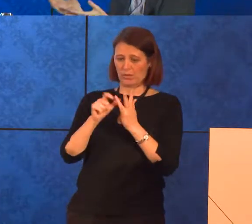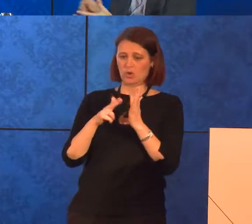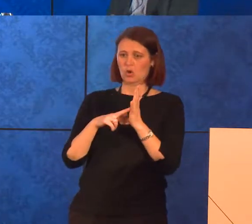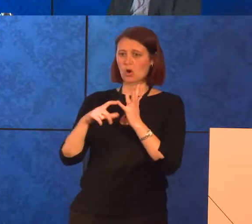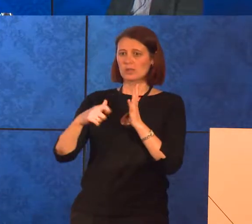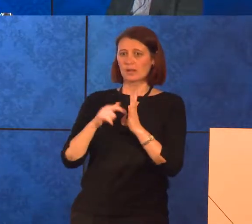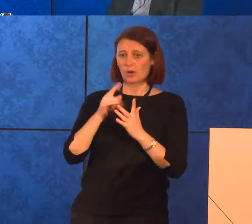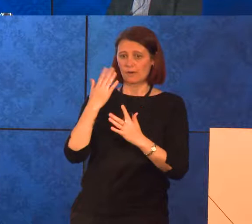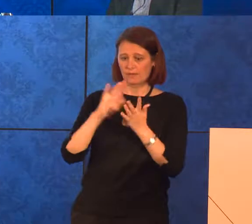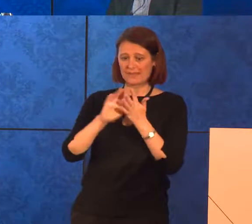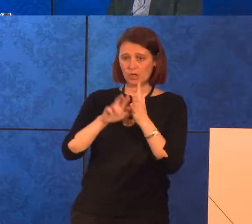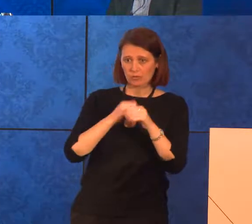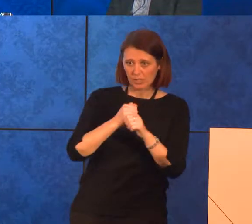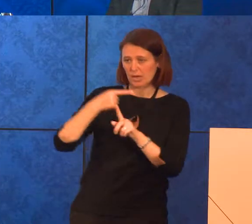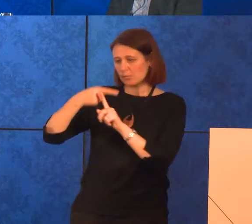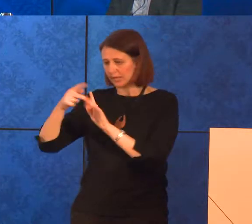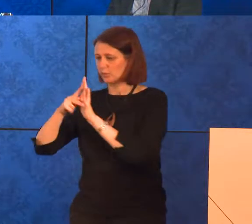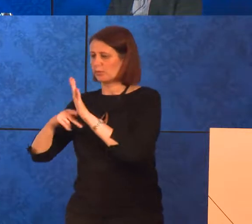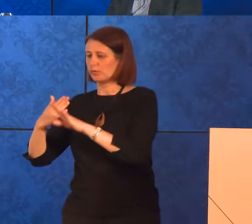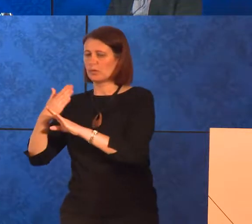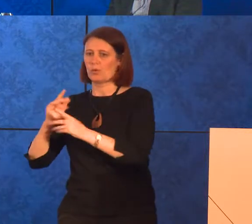and later with policy work as well.